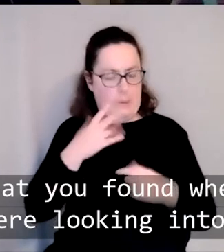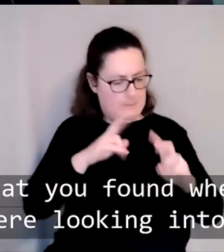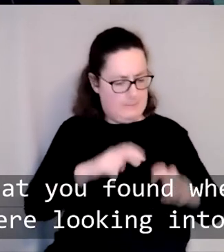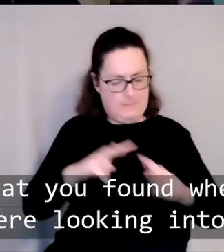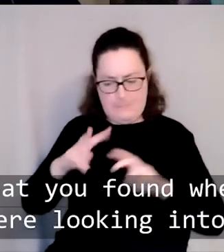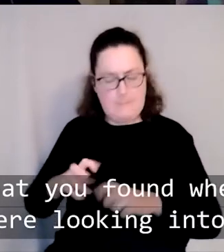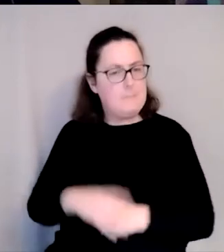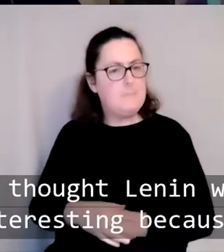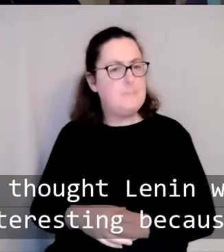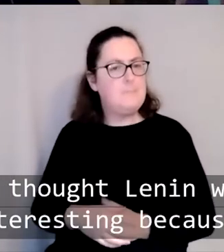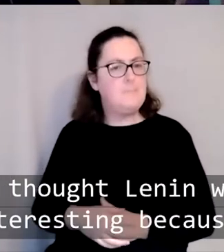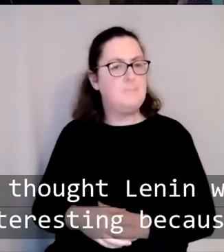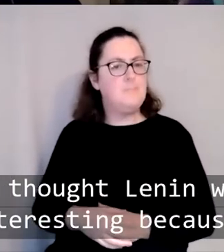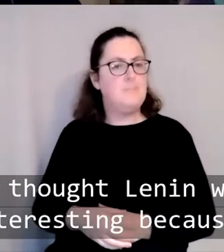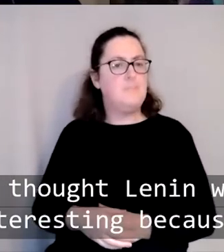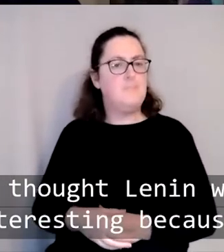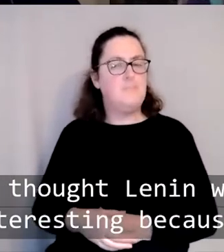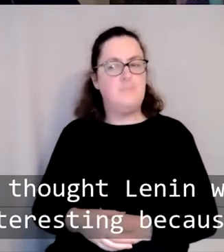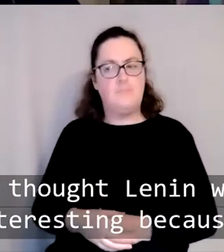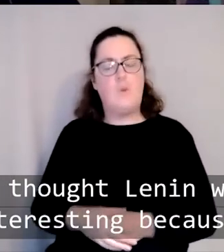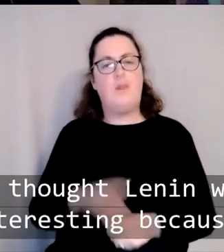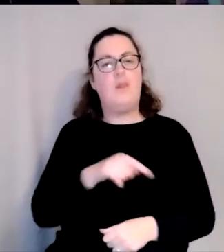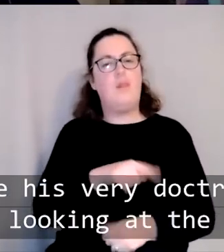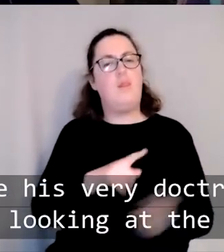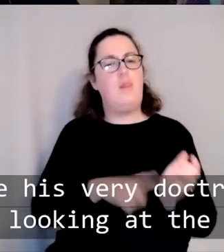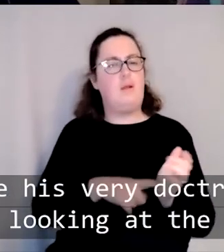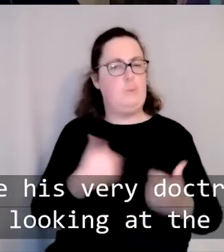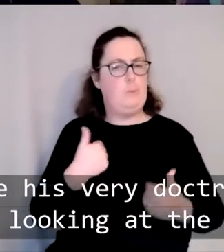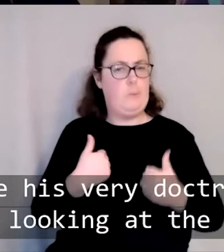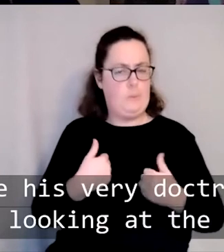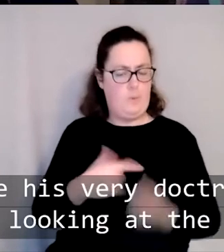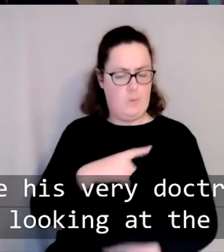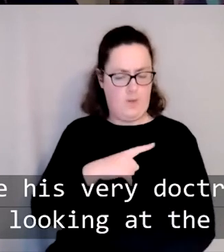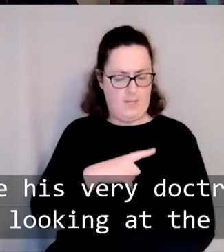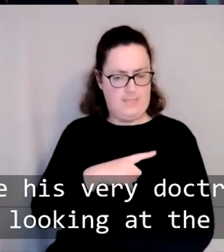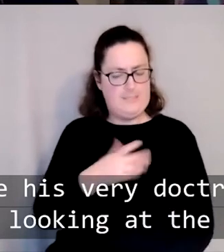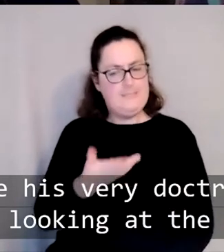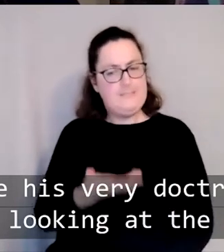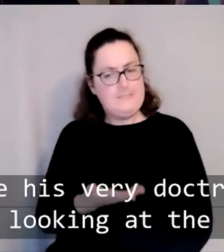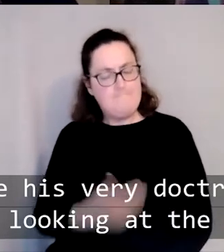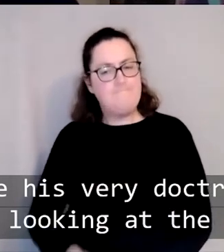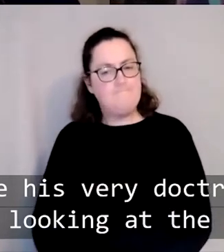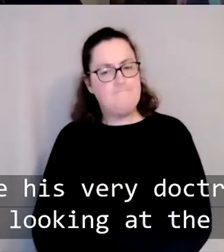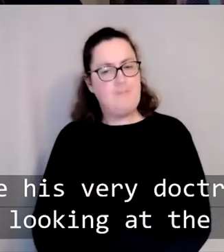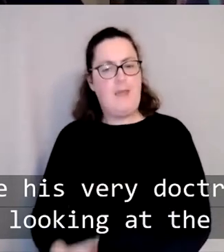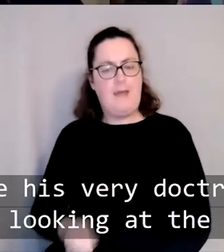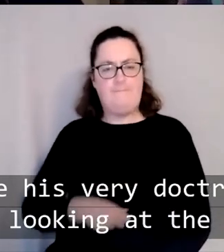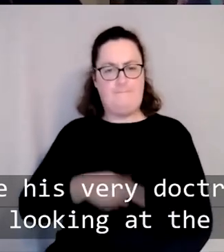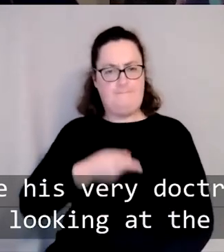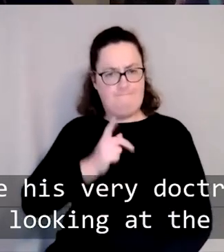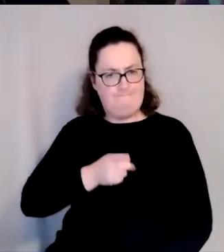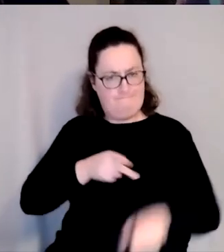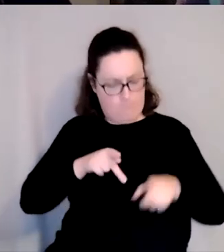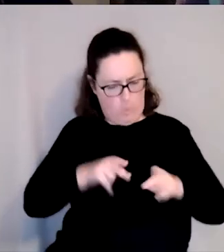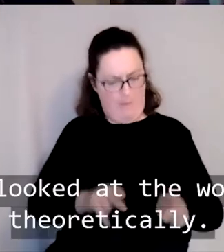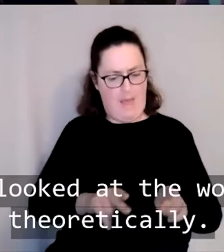him. Well, I thought Lenin was interesting because despite his, very doctrinaire way of looking at the